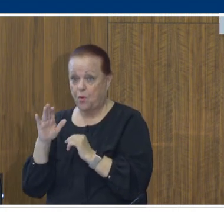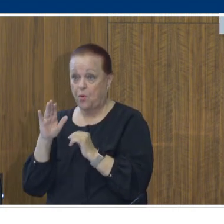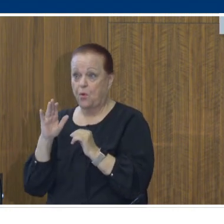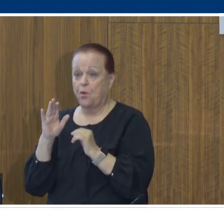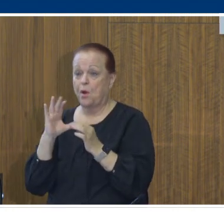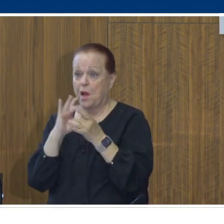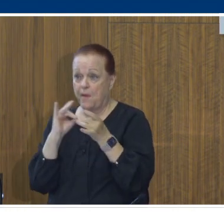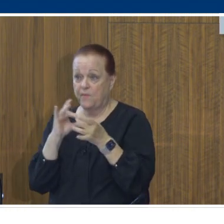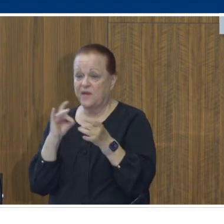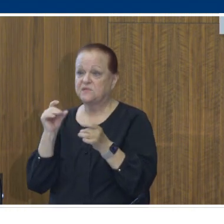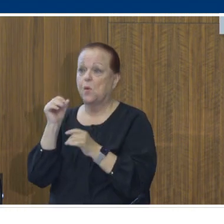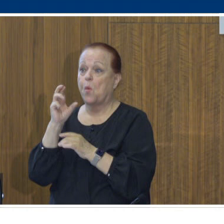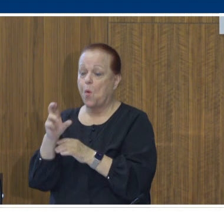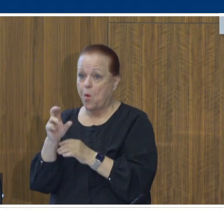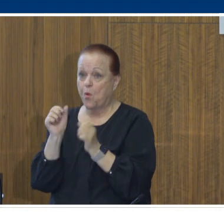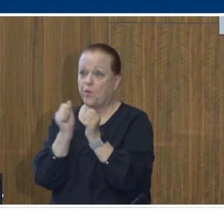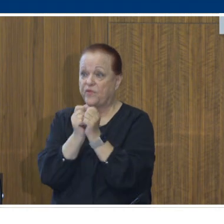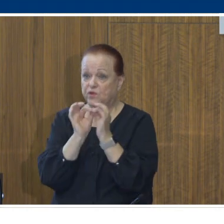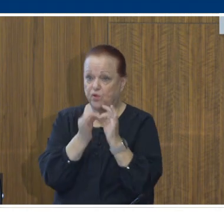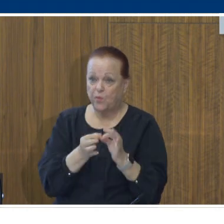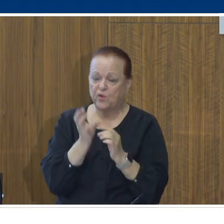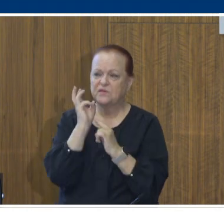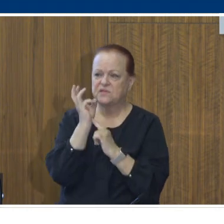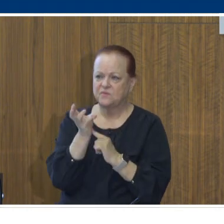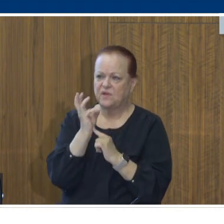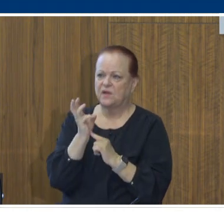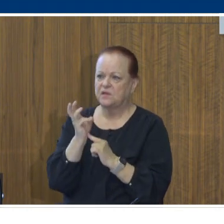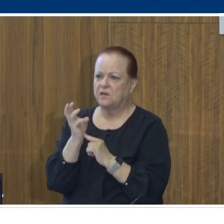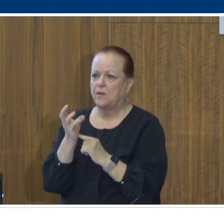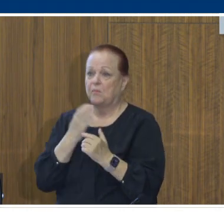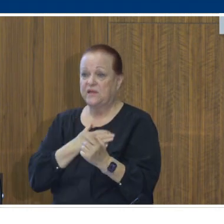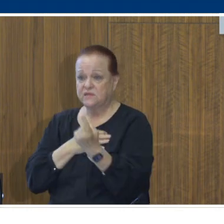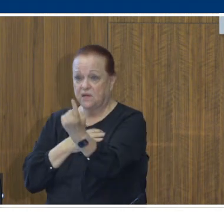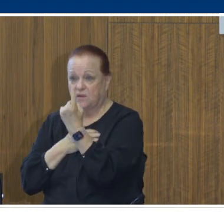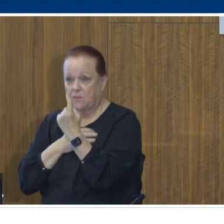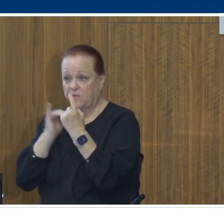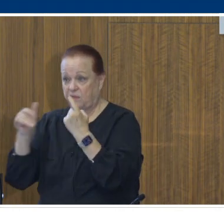require interpretation. And you could go ahead to the podium that's directly in front of you.